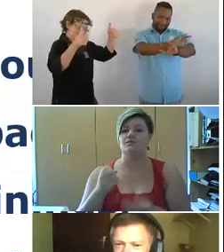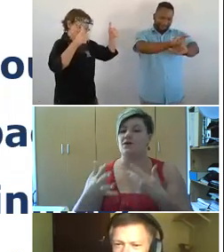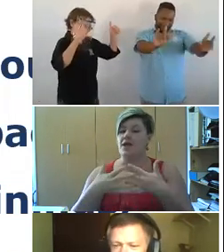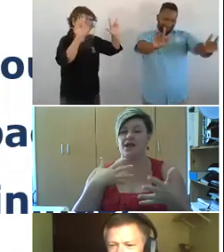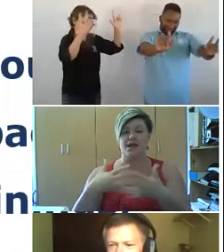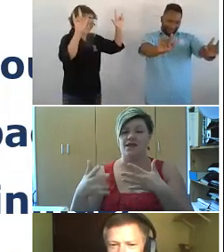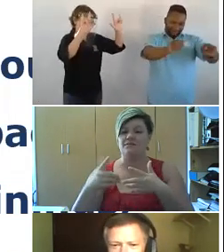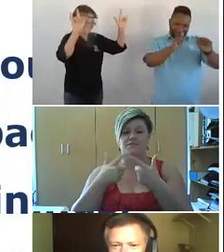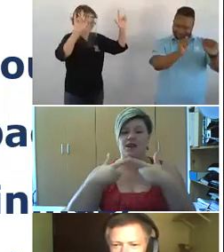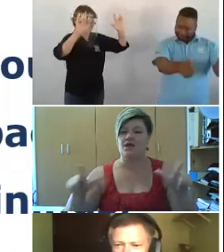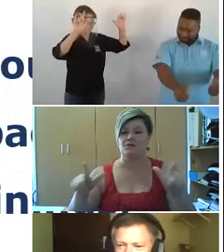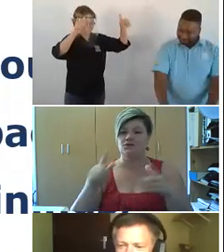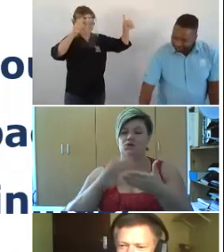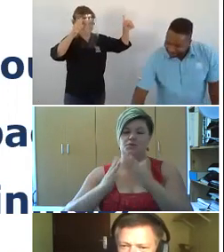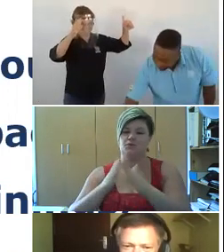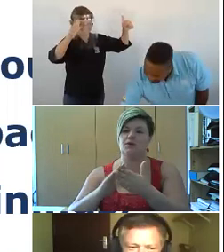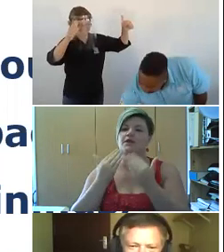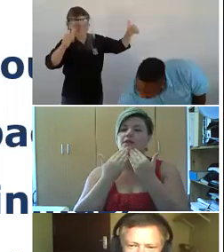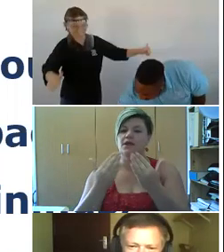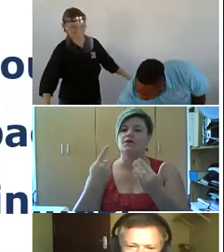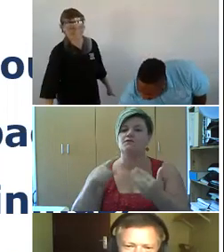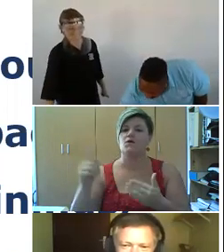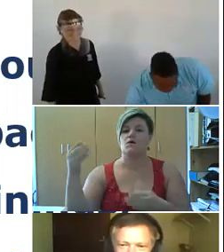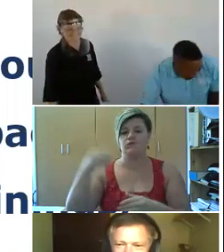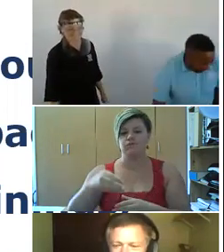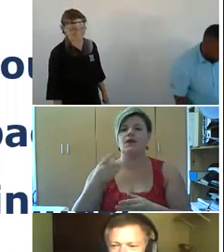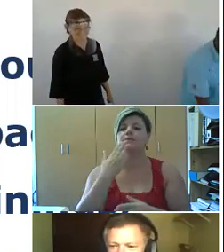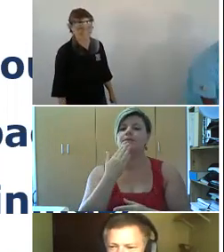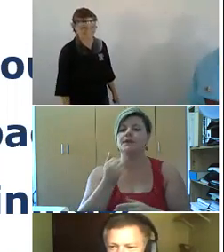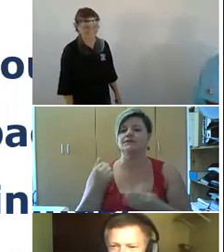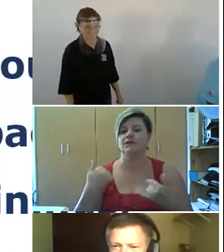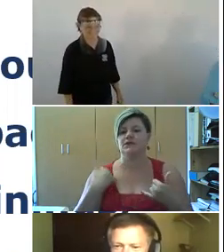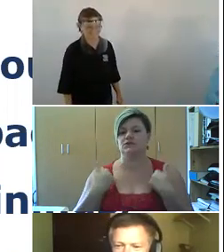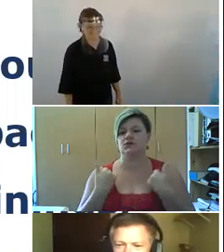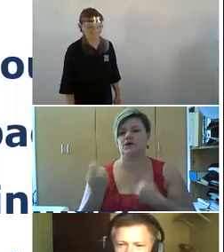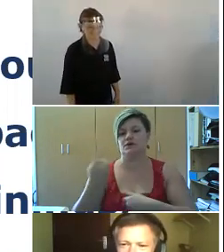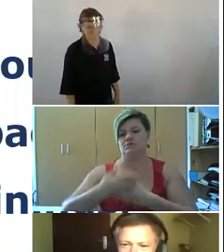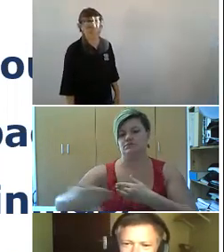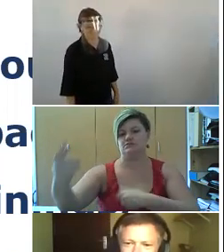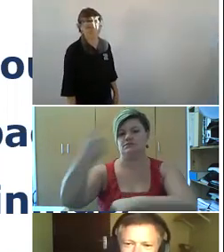community. Thank you everyone for attending, and please enjoy the rest of your day.